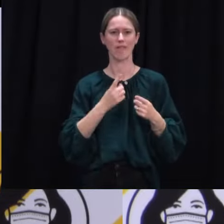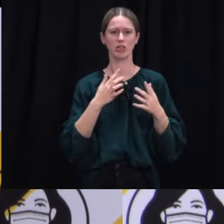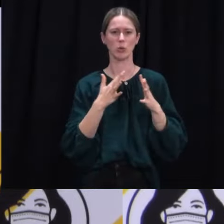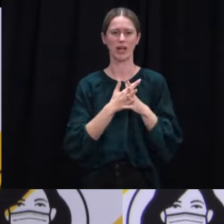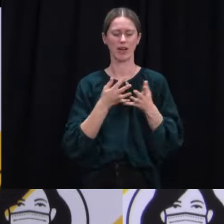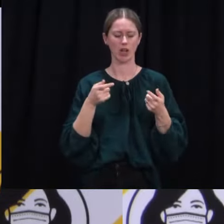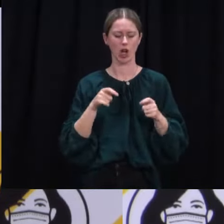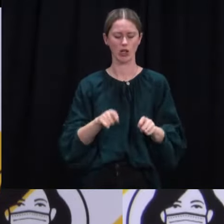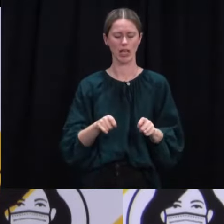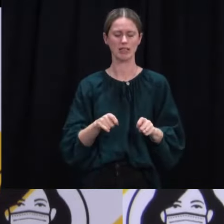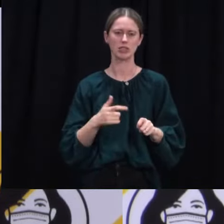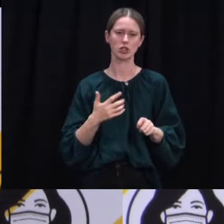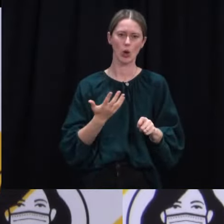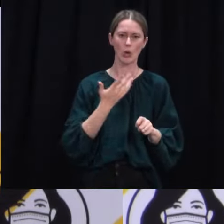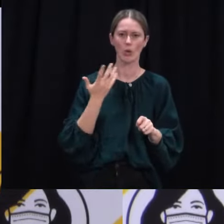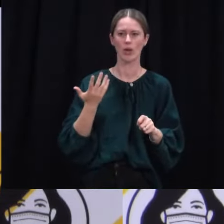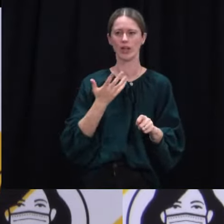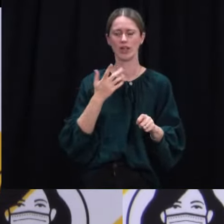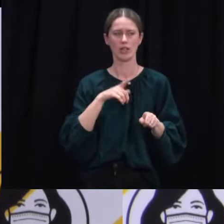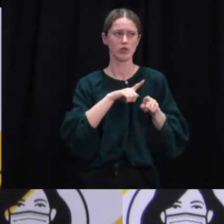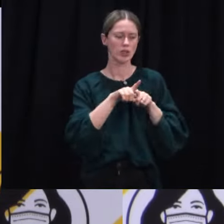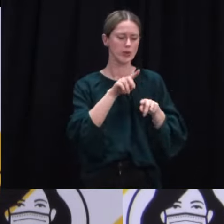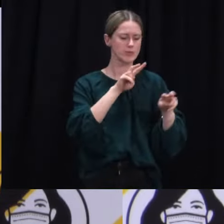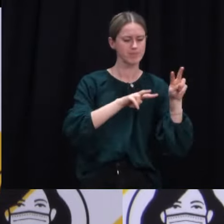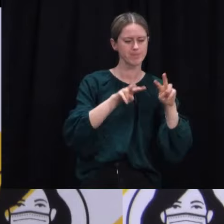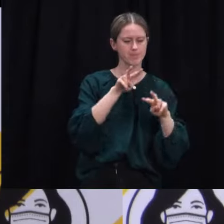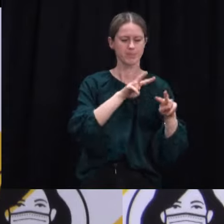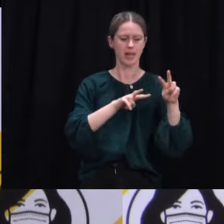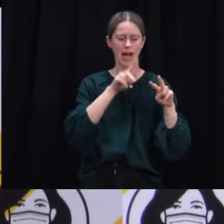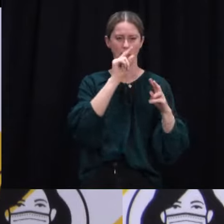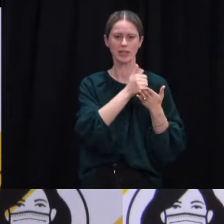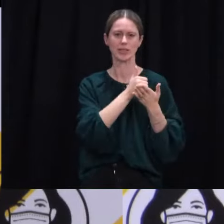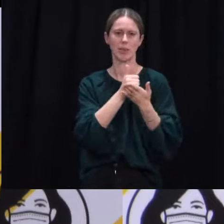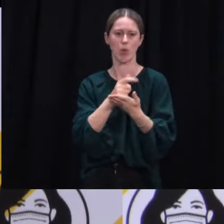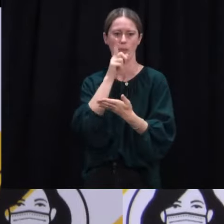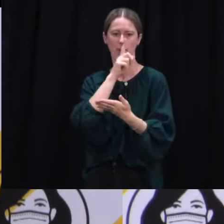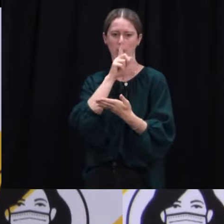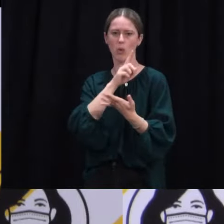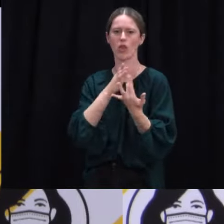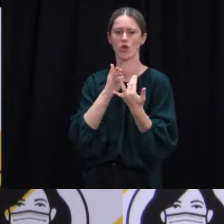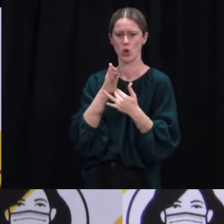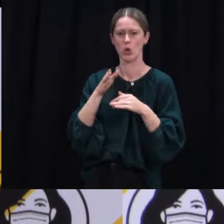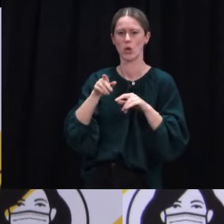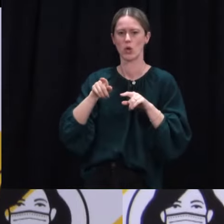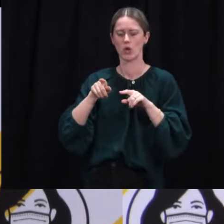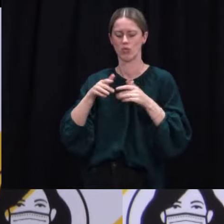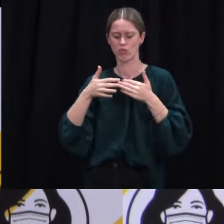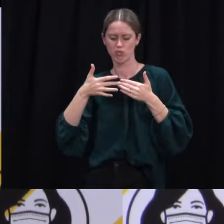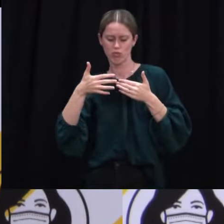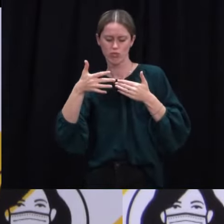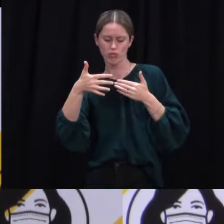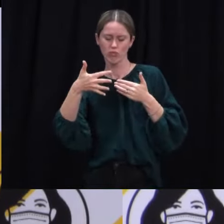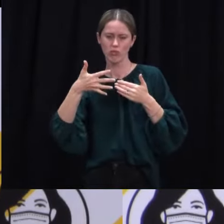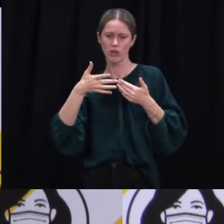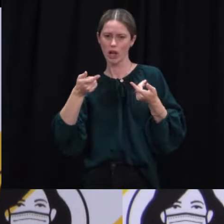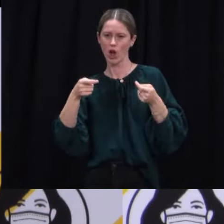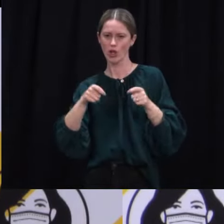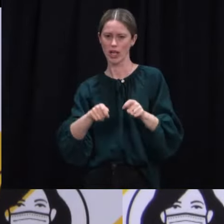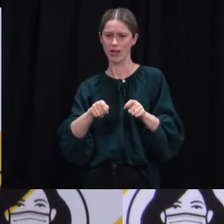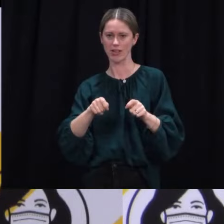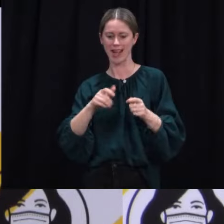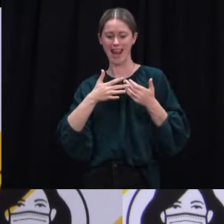this time around, and we're continuing to look at how we can best support people through this, and the duration of the lockdown that we're dealing with at the moment will be